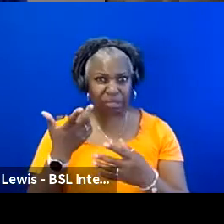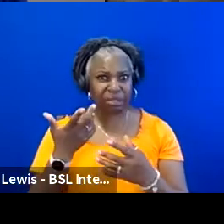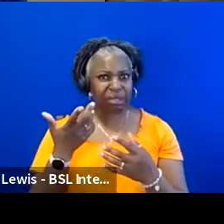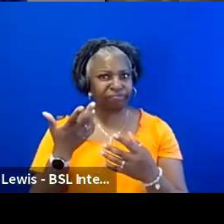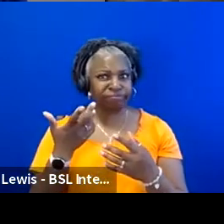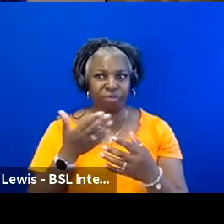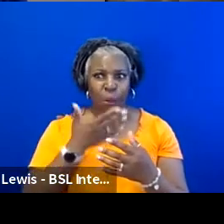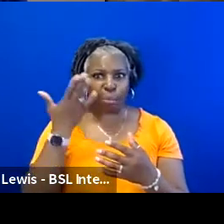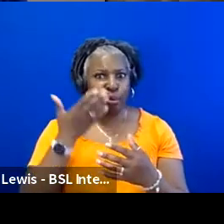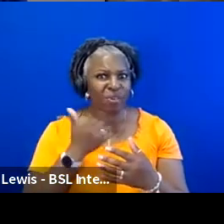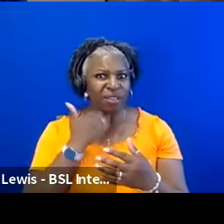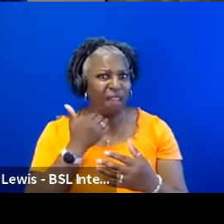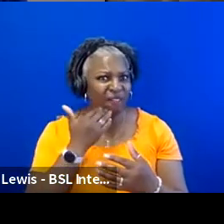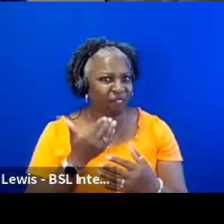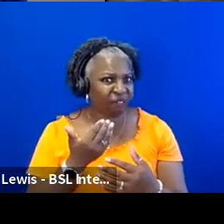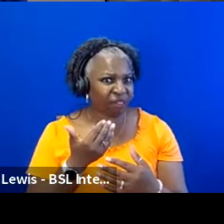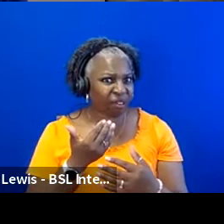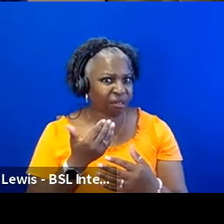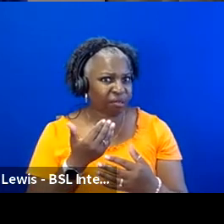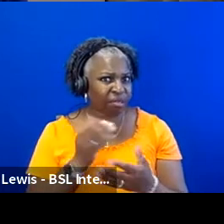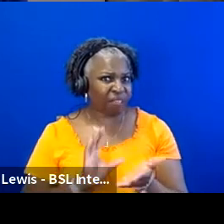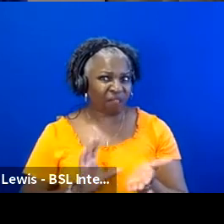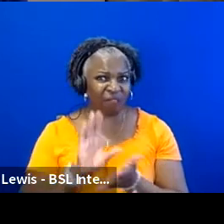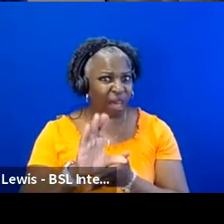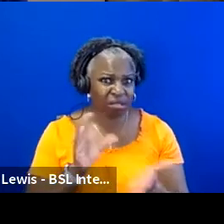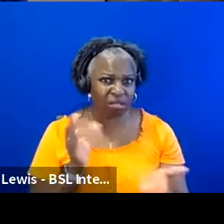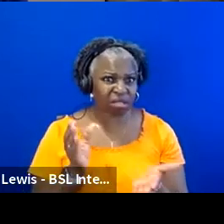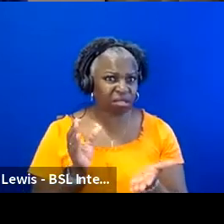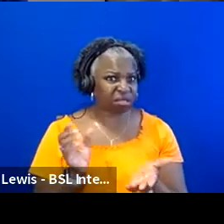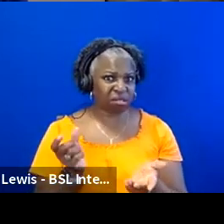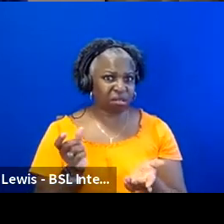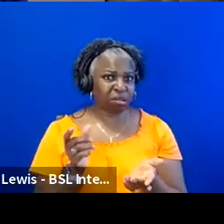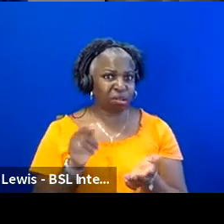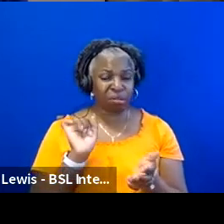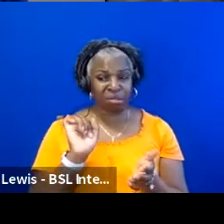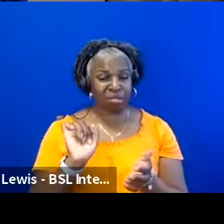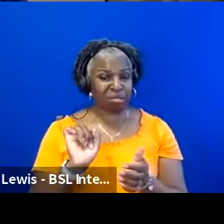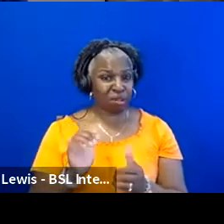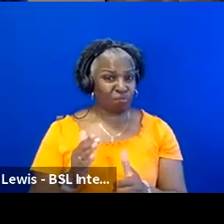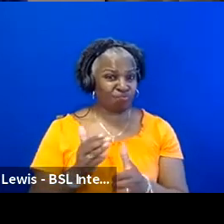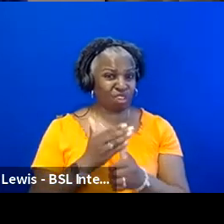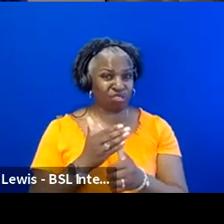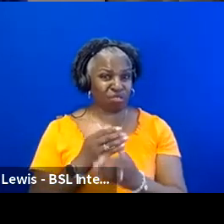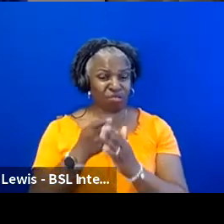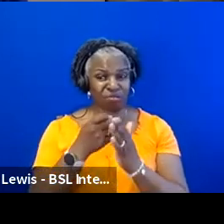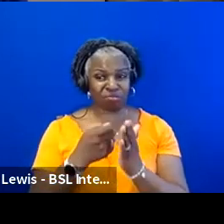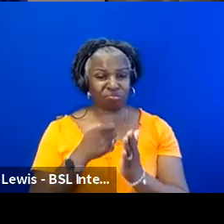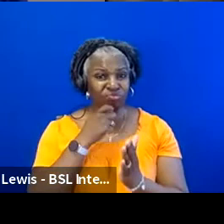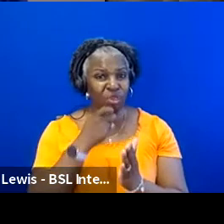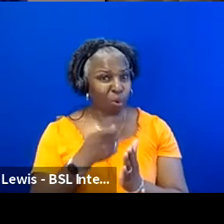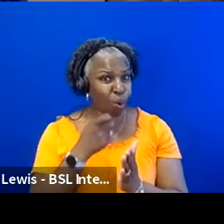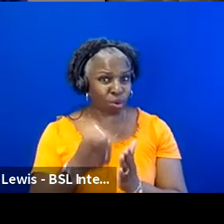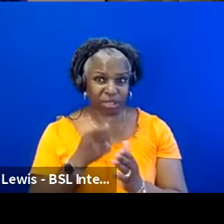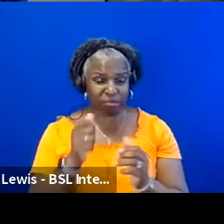produce some of the most incredible, nuanced, and authentic and original reporting out of the region, without getting the